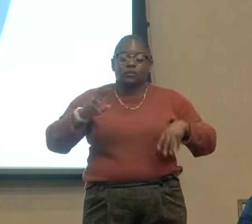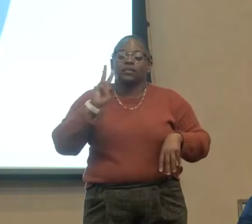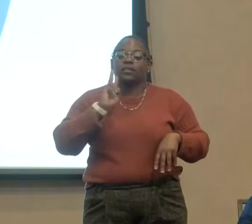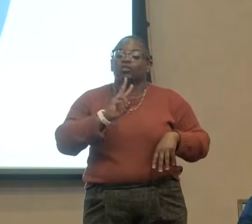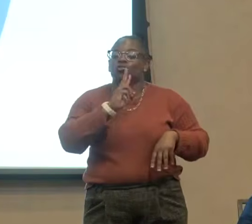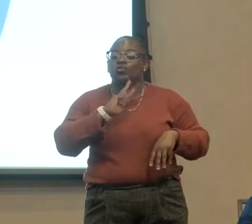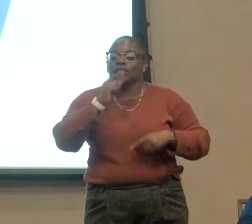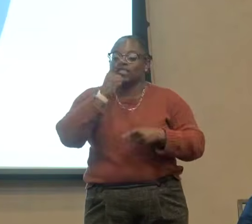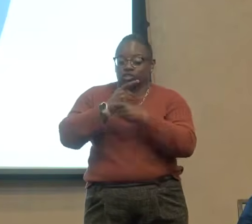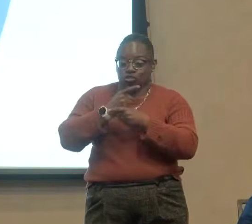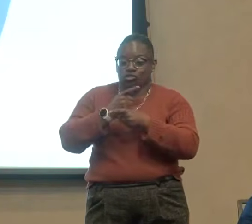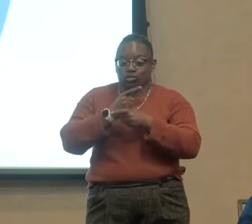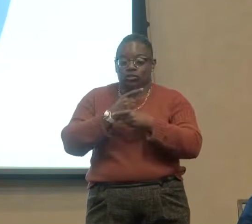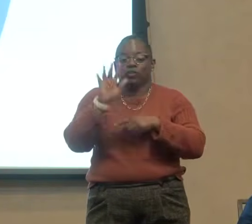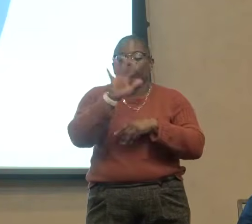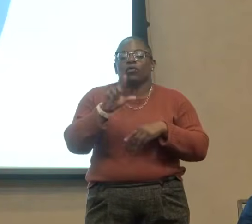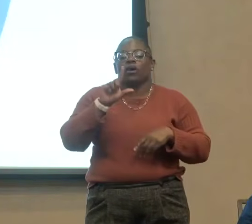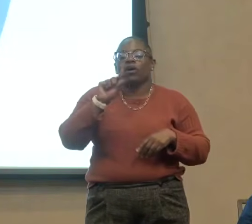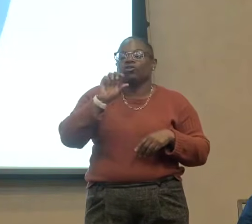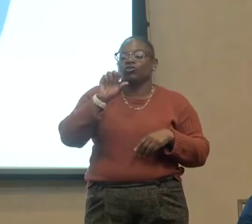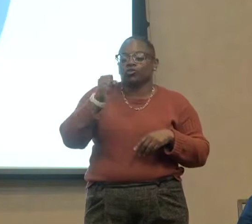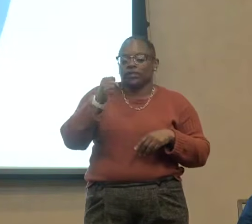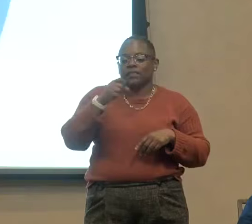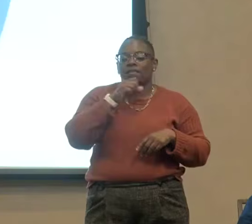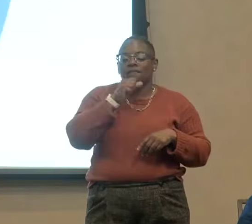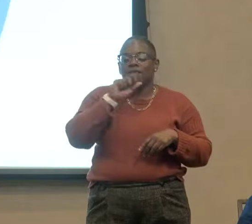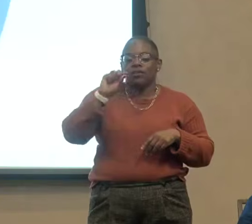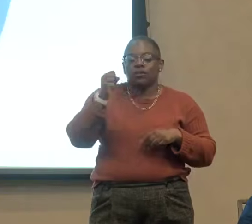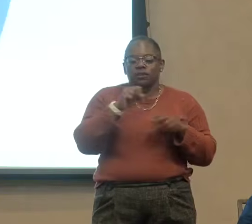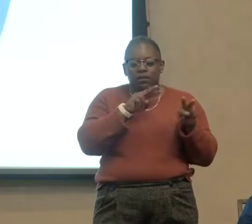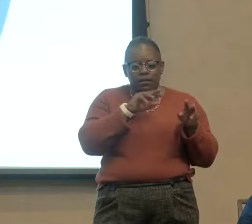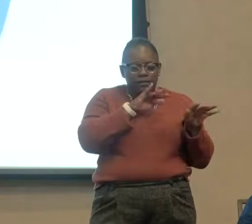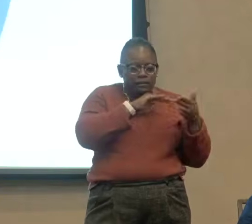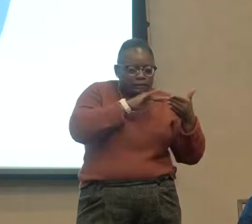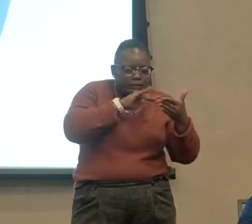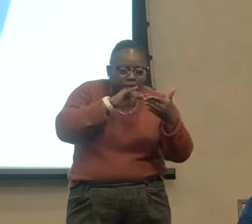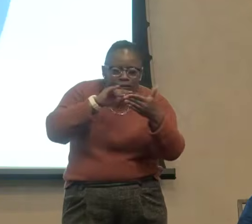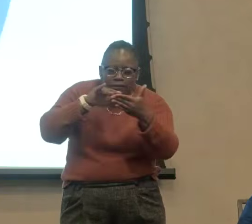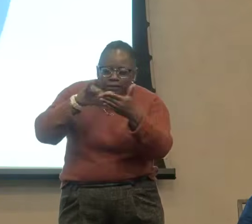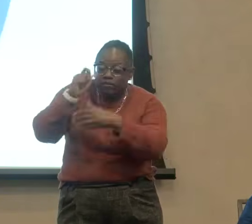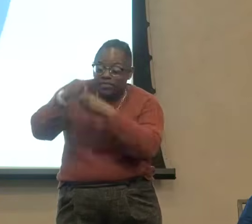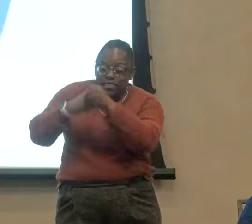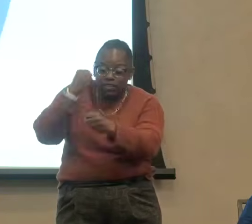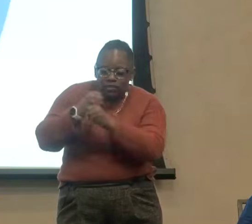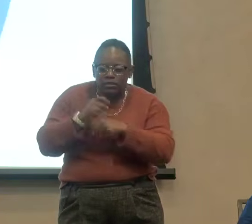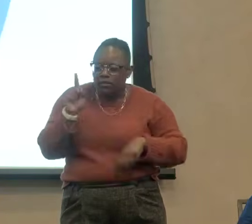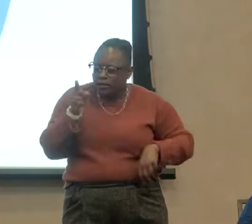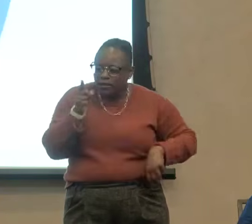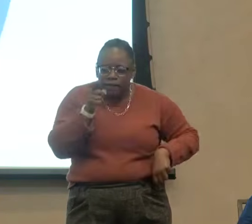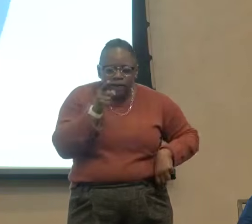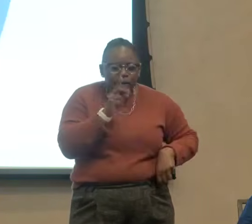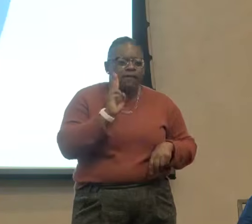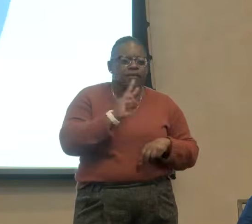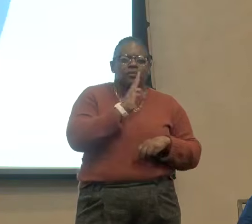twin sisters in their 20s and followed them for 10 years and ascertained whether the